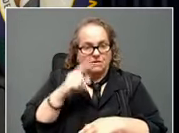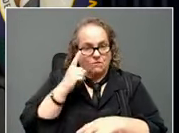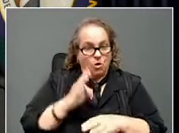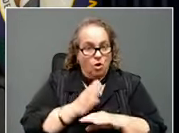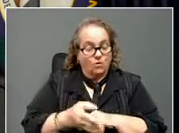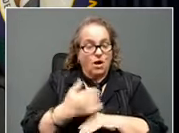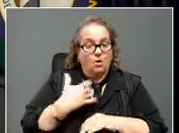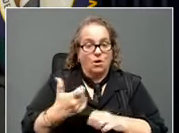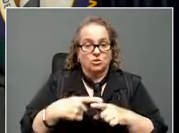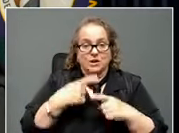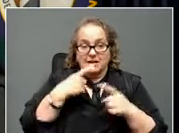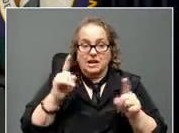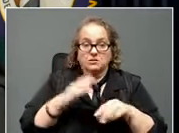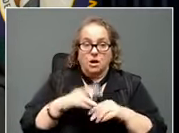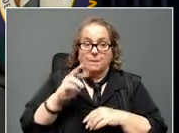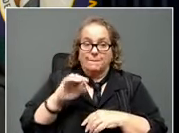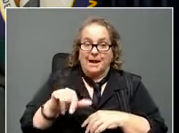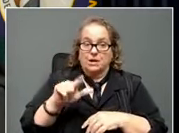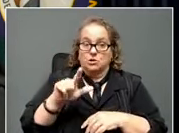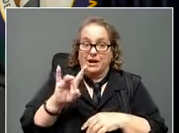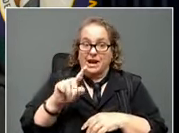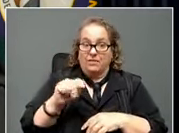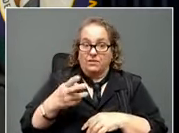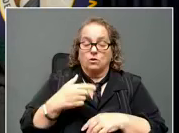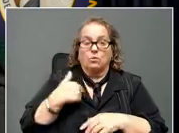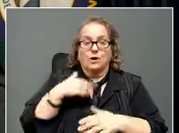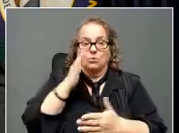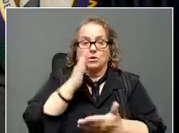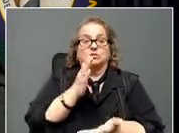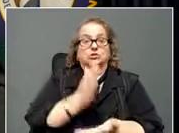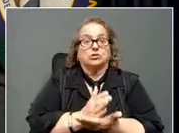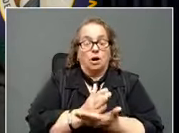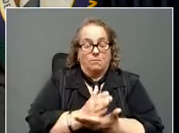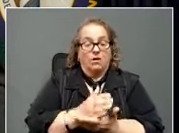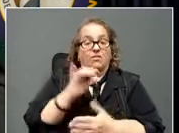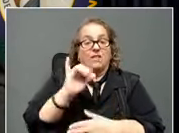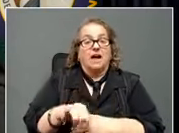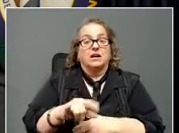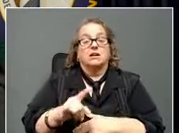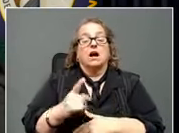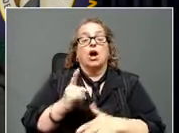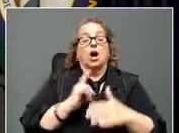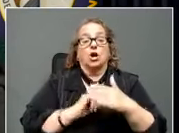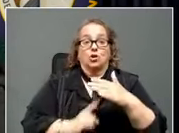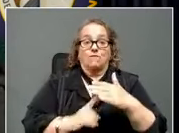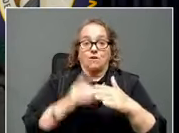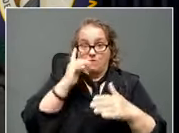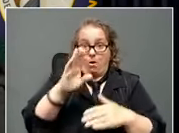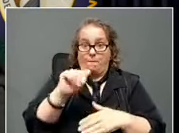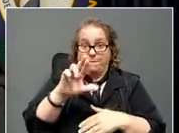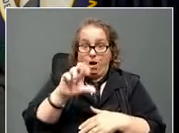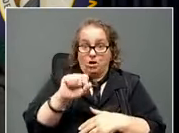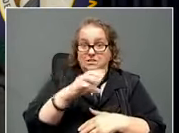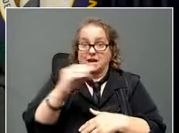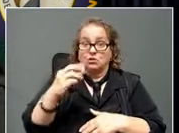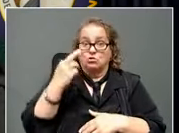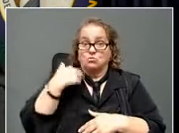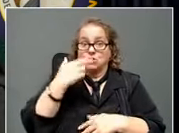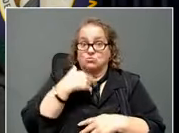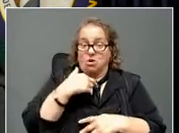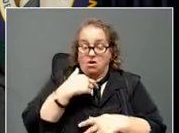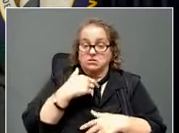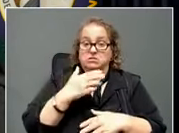on May 28th, we are ending the curfew for bars and restaurants, and bar seating will be allowed